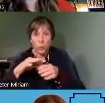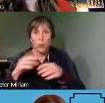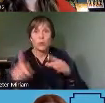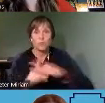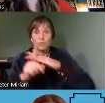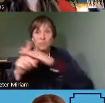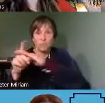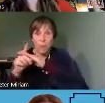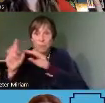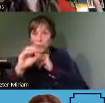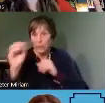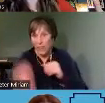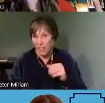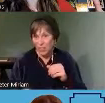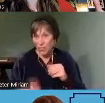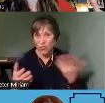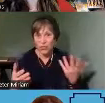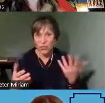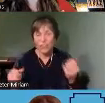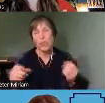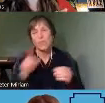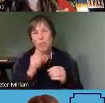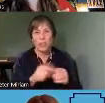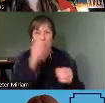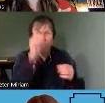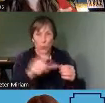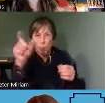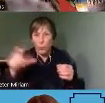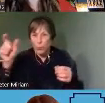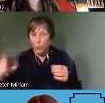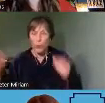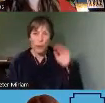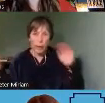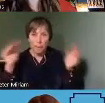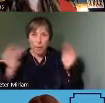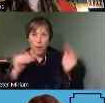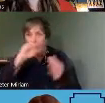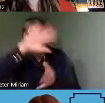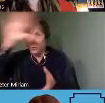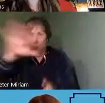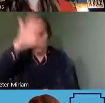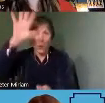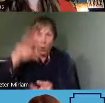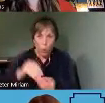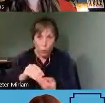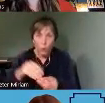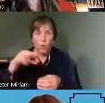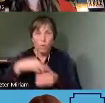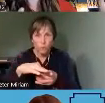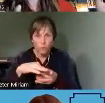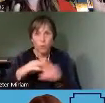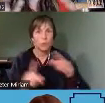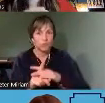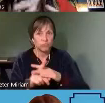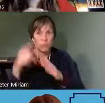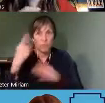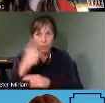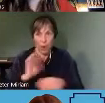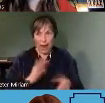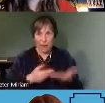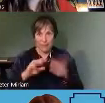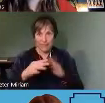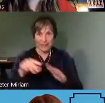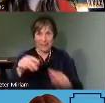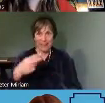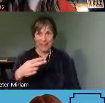um so it's just kind of comparing you know what we see as the the total voter turnout that we have for the city of high school and then narrowing